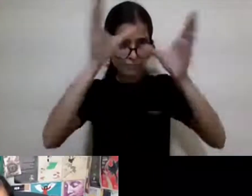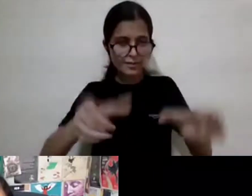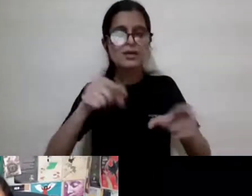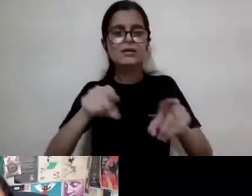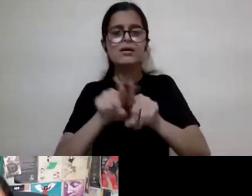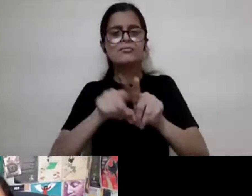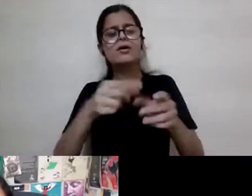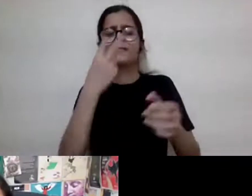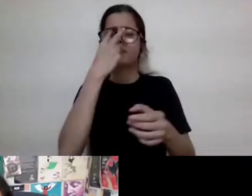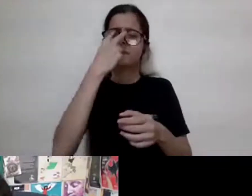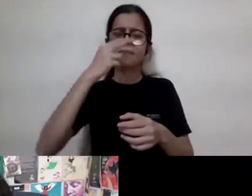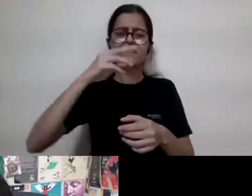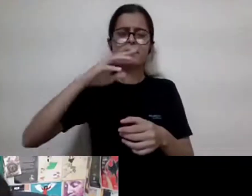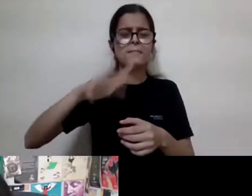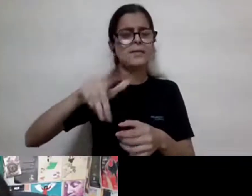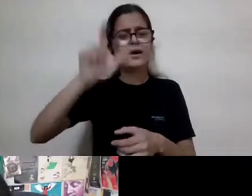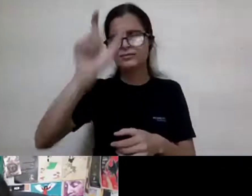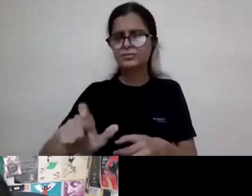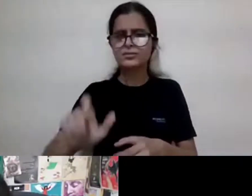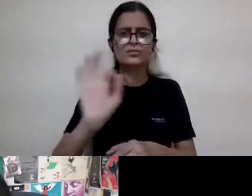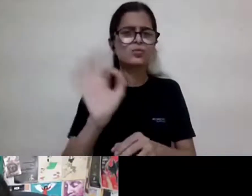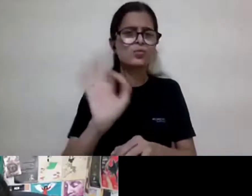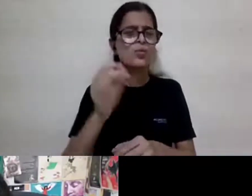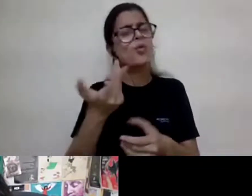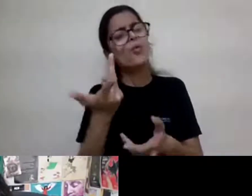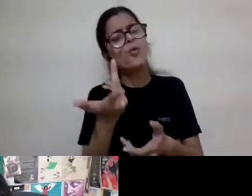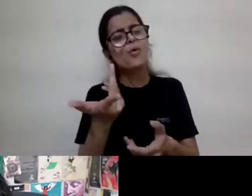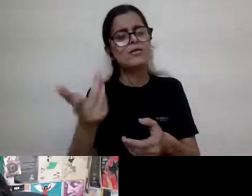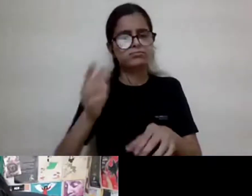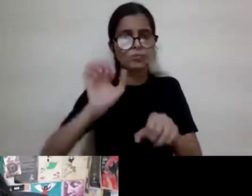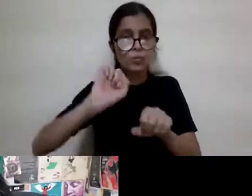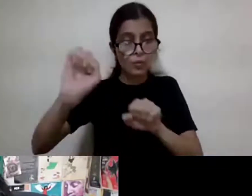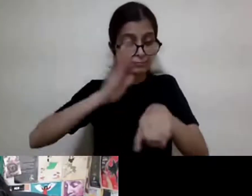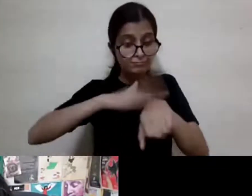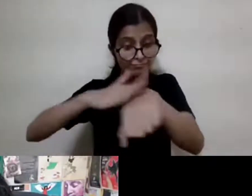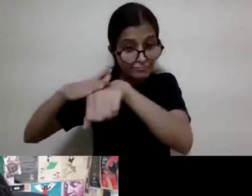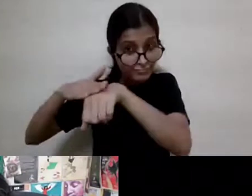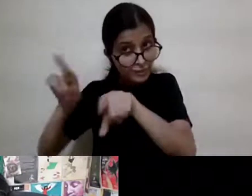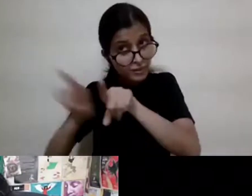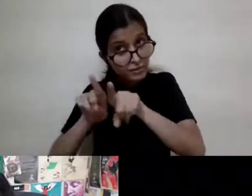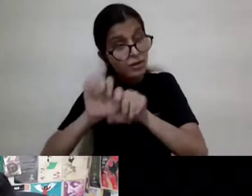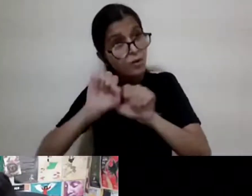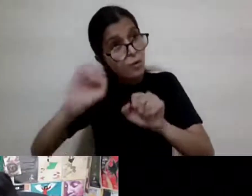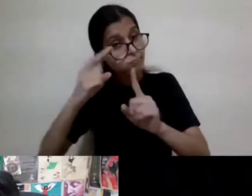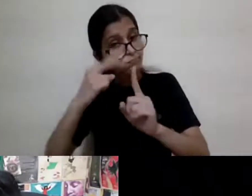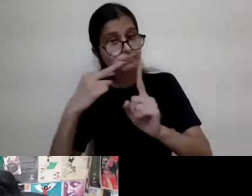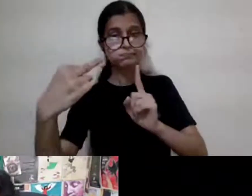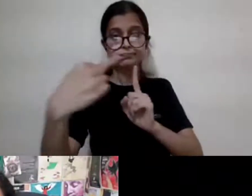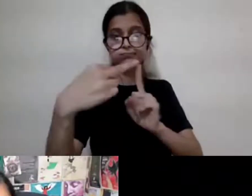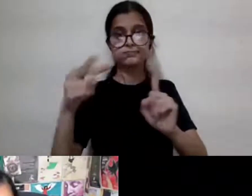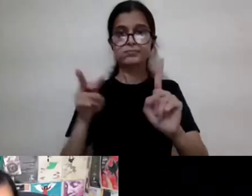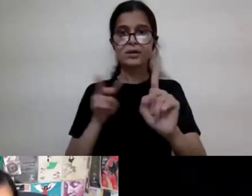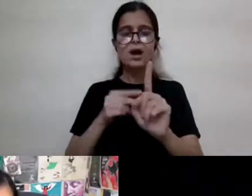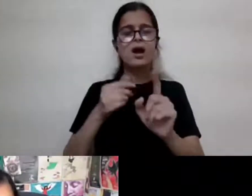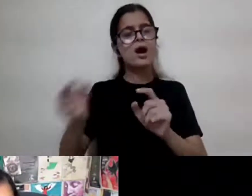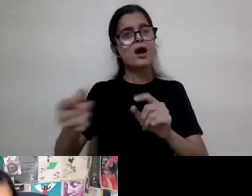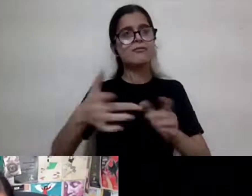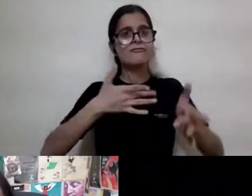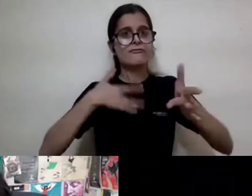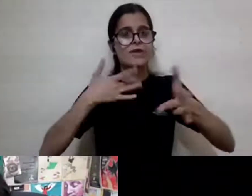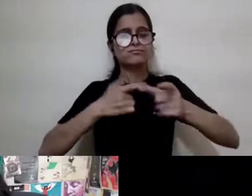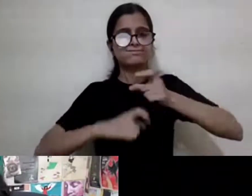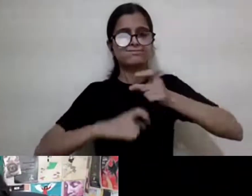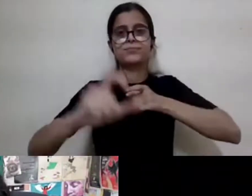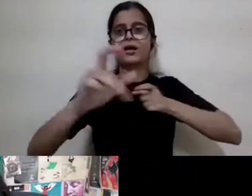not blind can also experience it through the perspective from the perspective of a blind person. So in